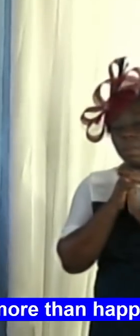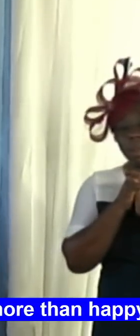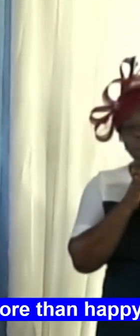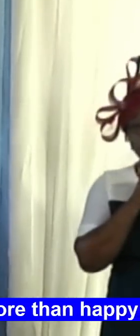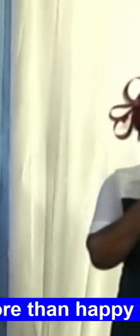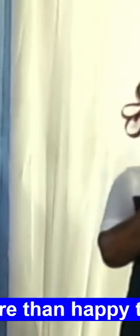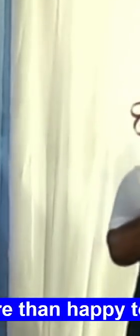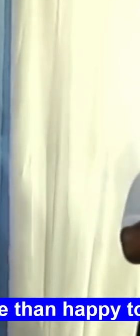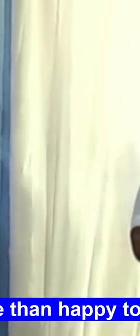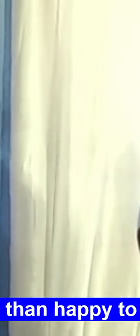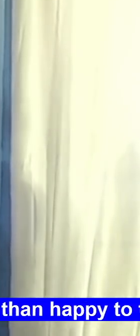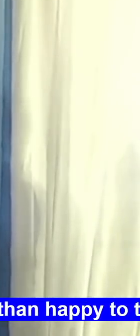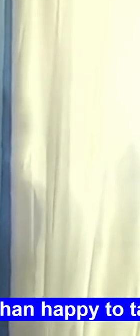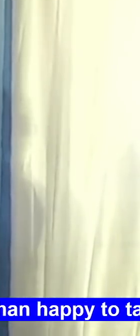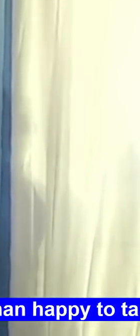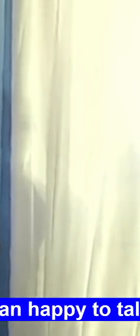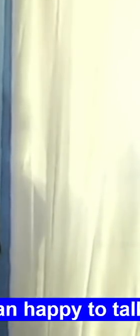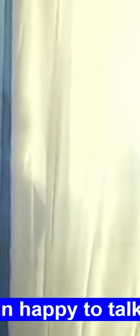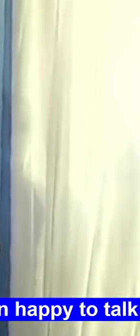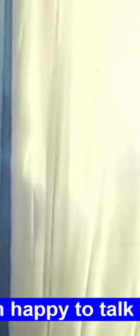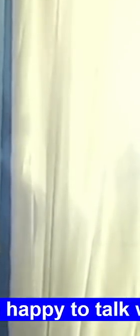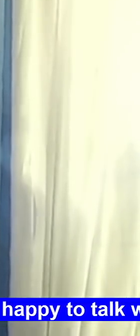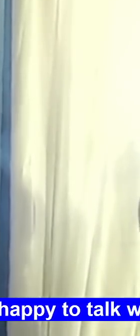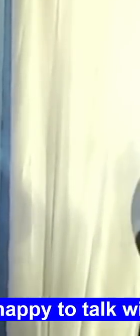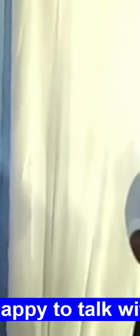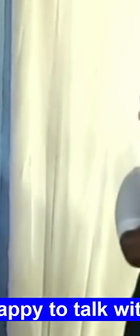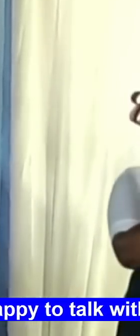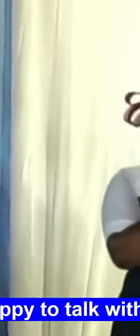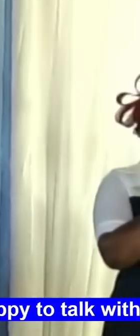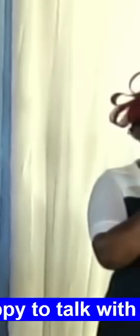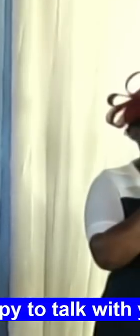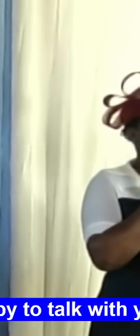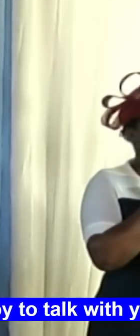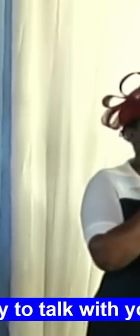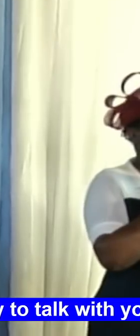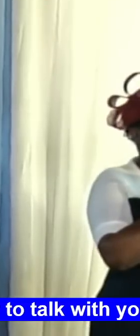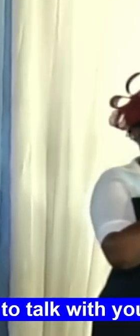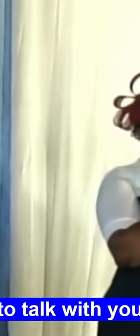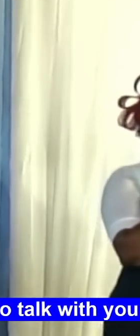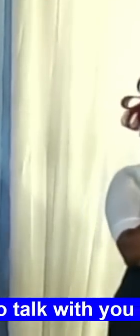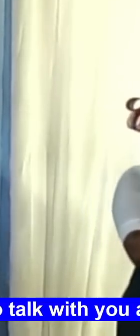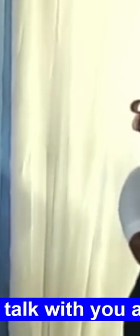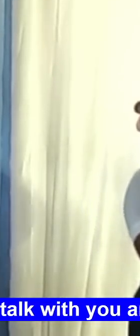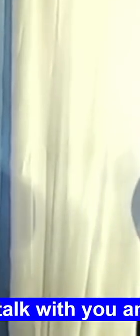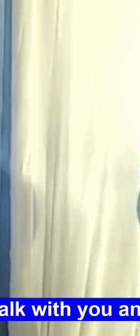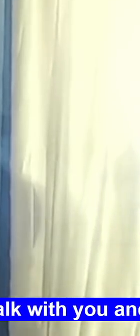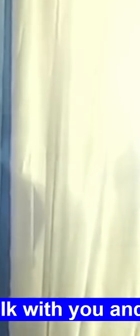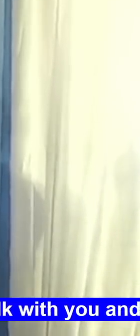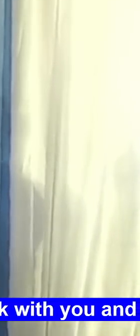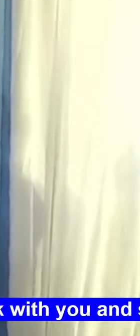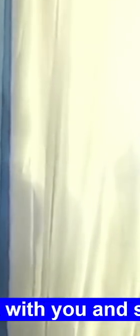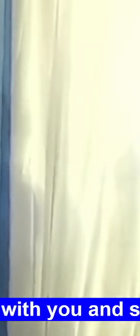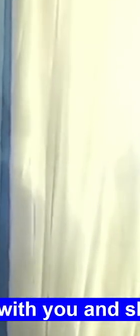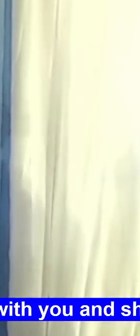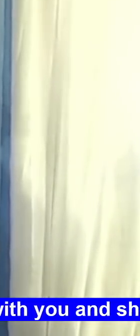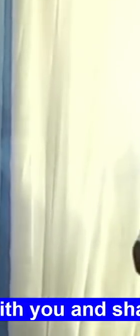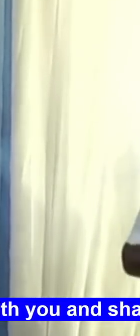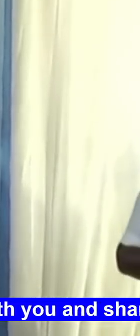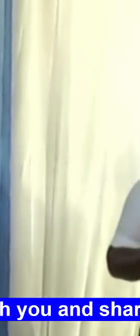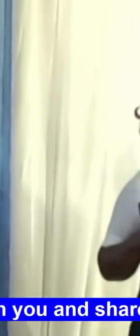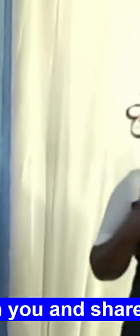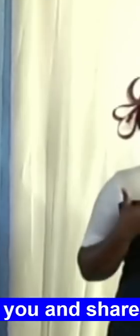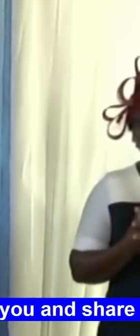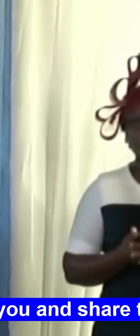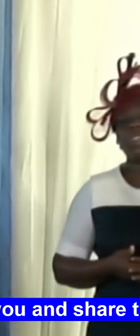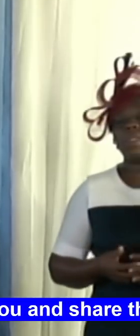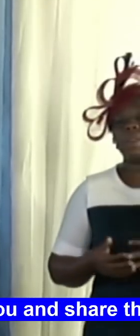Lord God, that they will minister unto you to get the glory. Jesus, let your will be done as we tell you